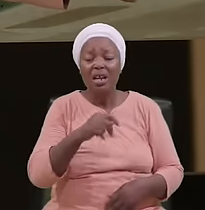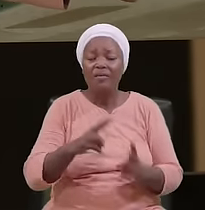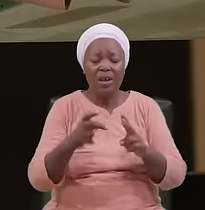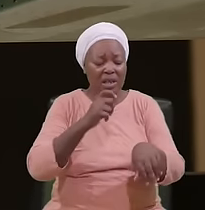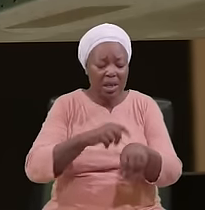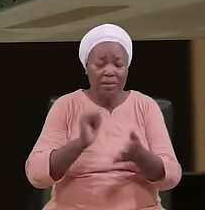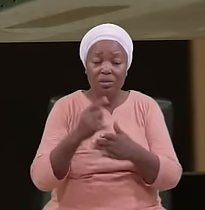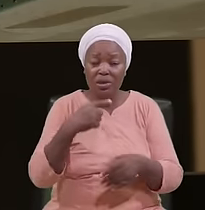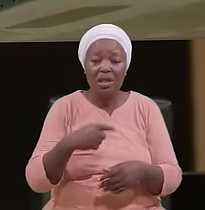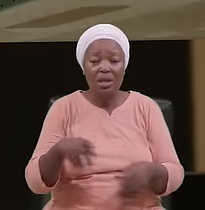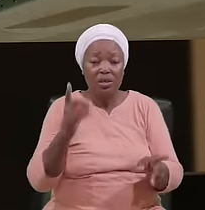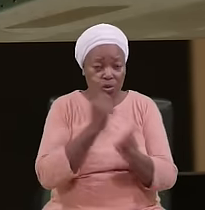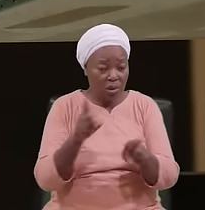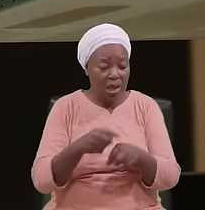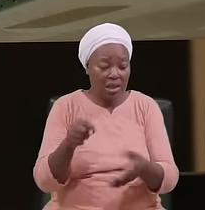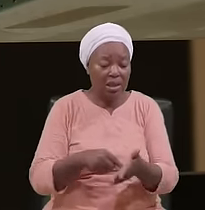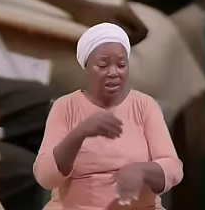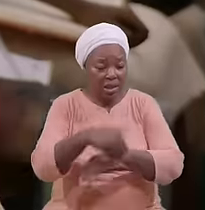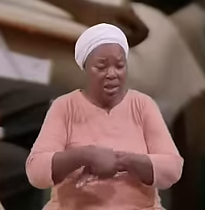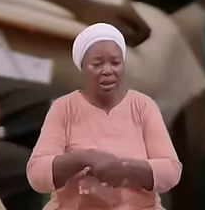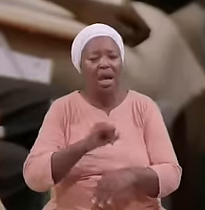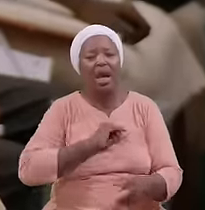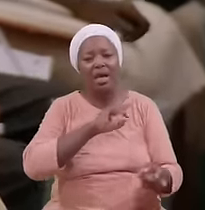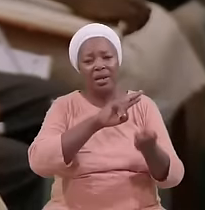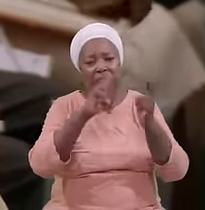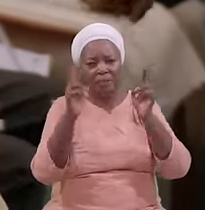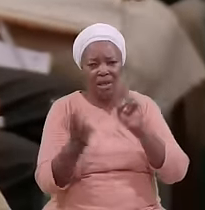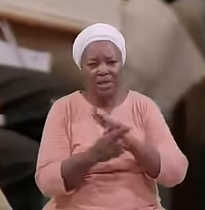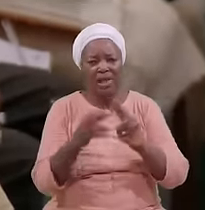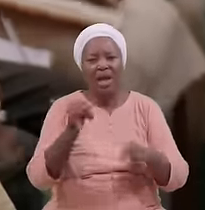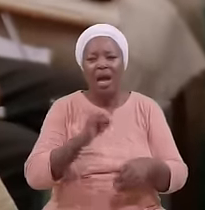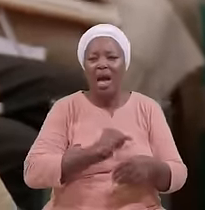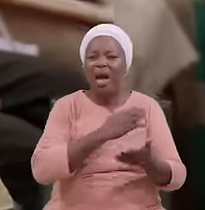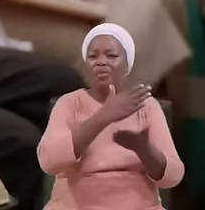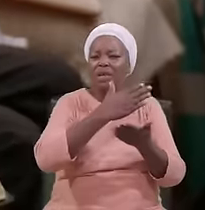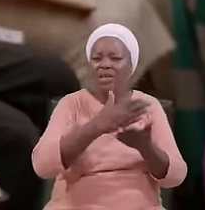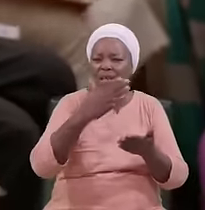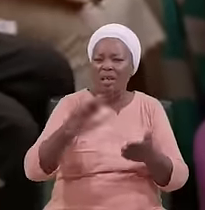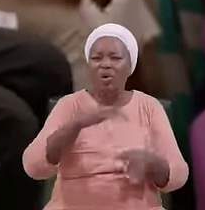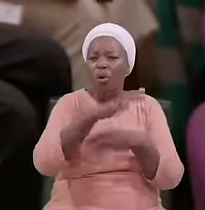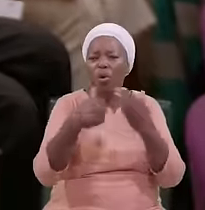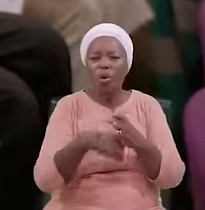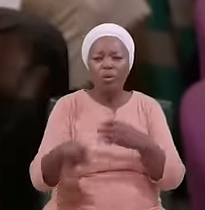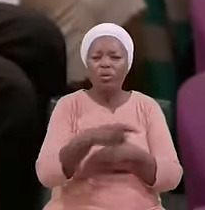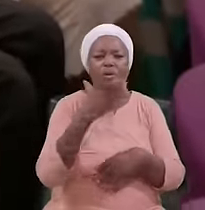like tonight, I repent. I reject all those bad